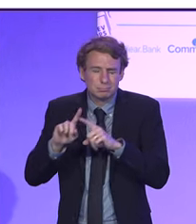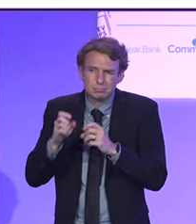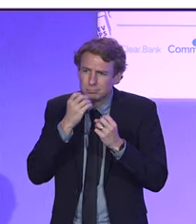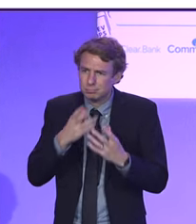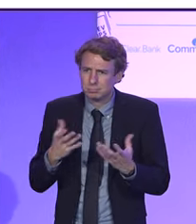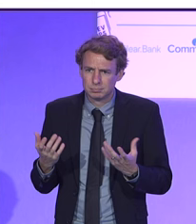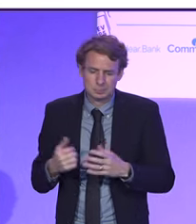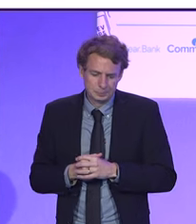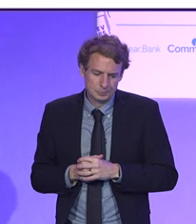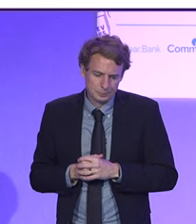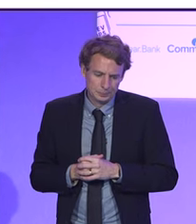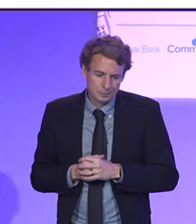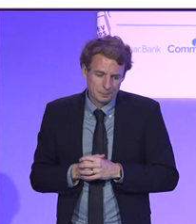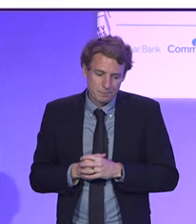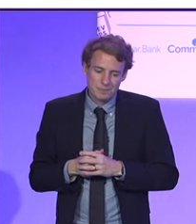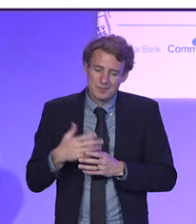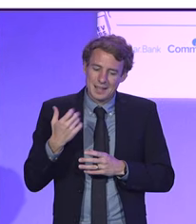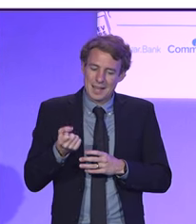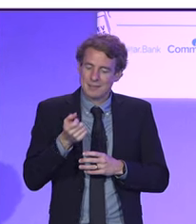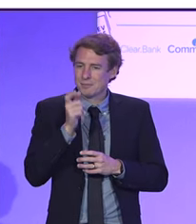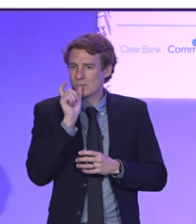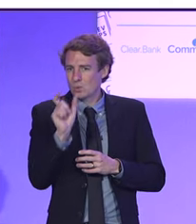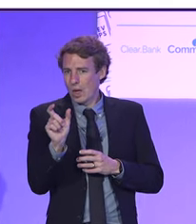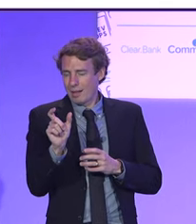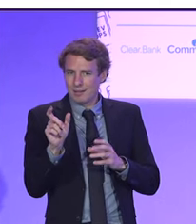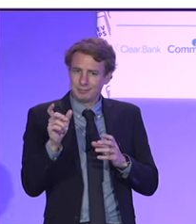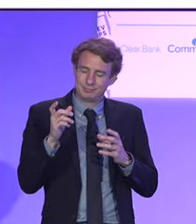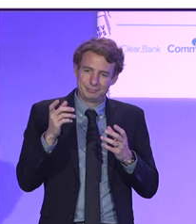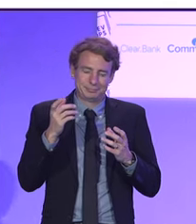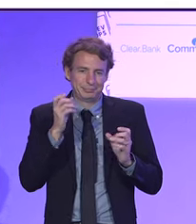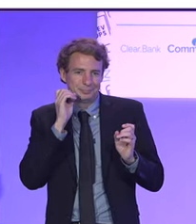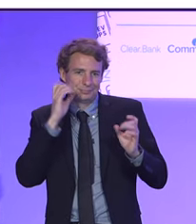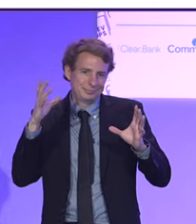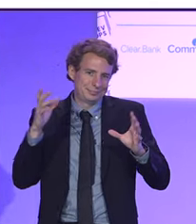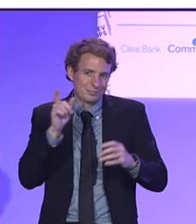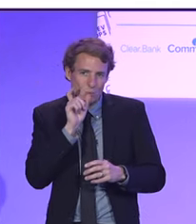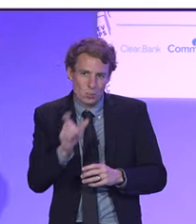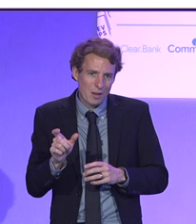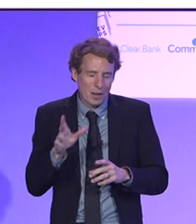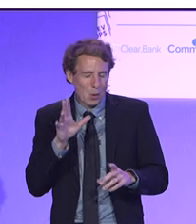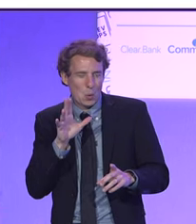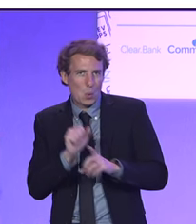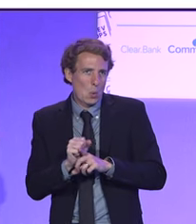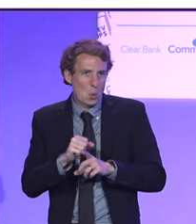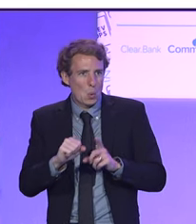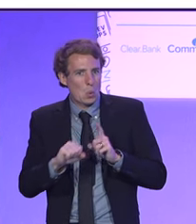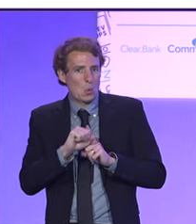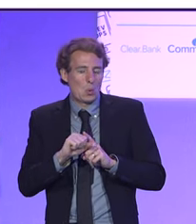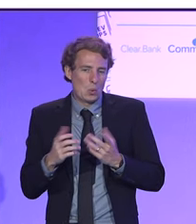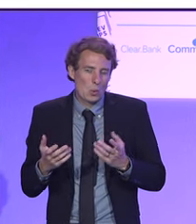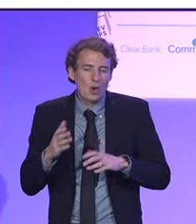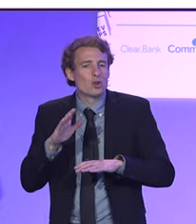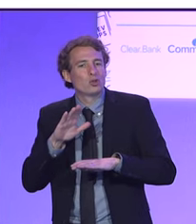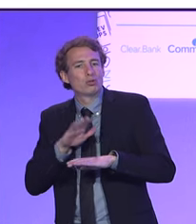Here I introduce a catchword. This is really, you know, like many things ending in ops is really a catchword.